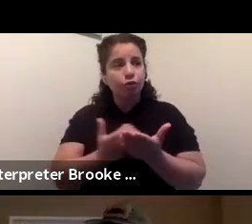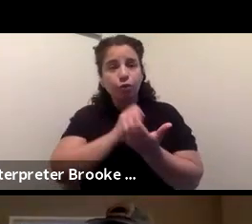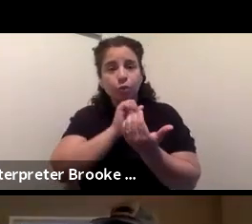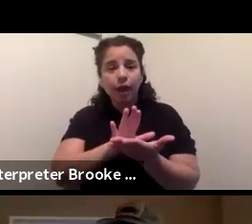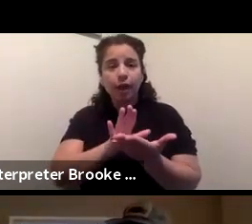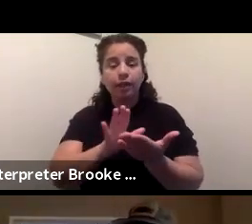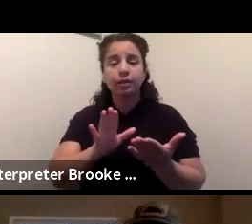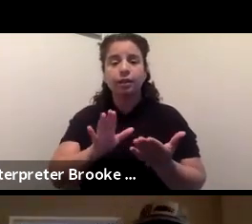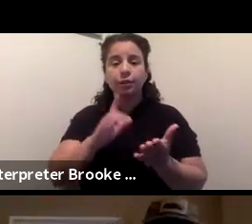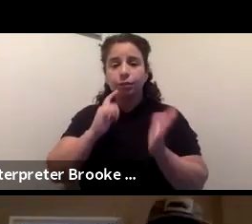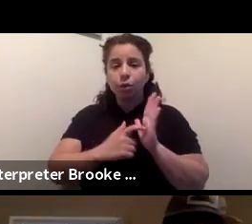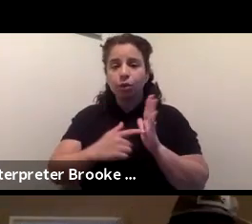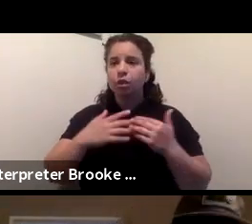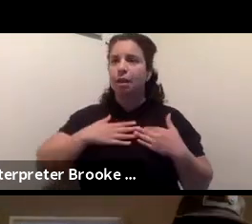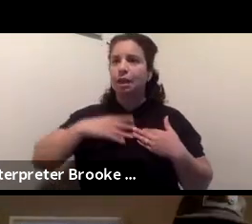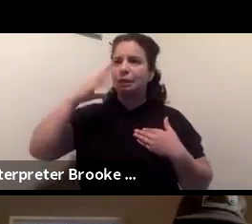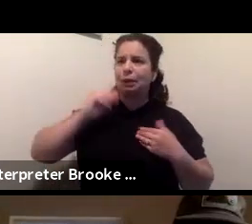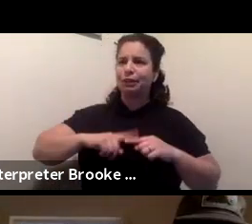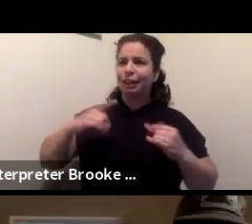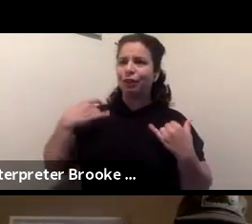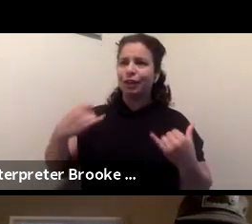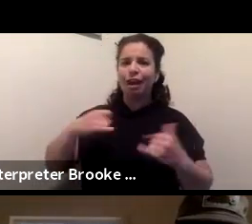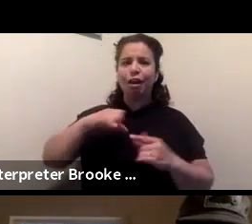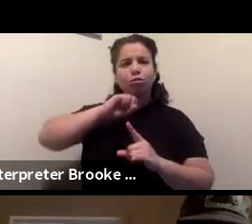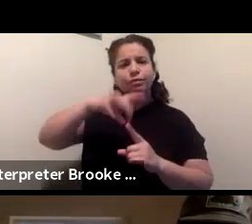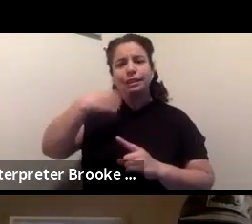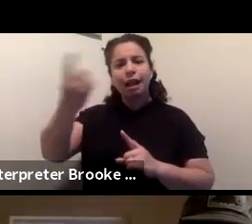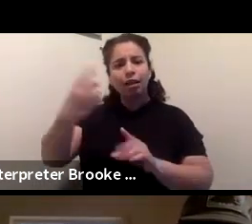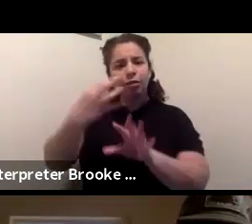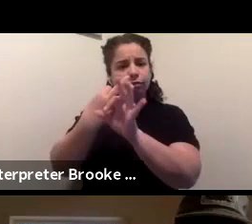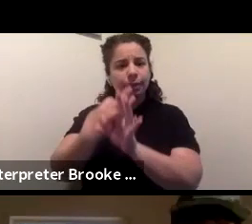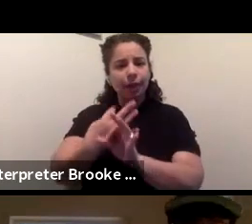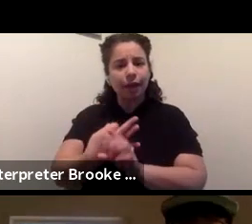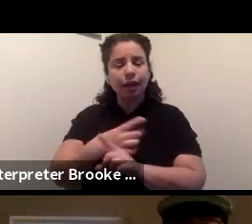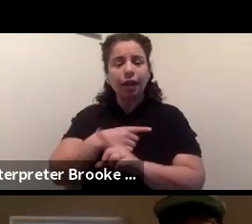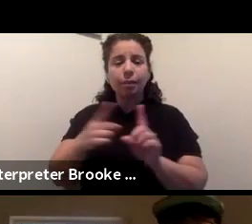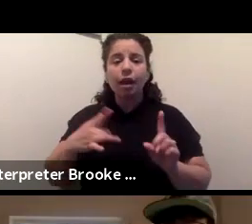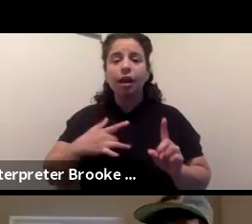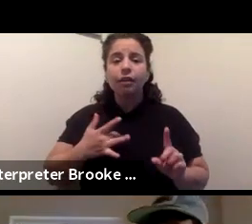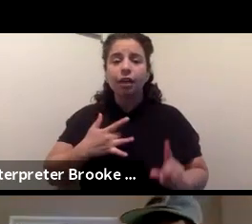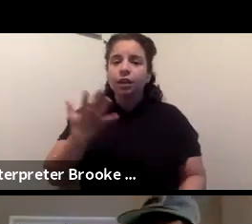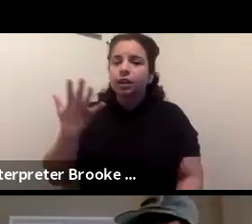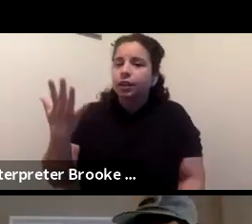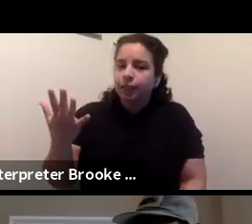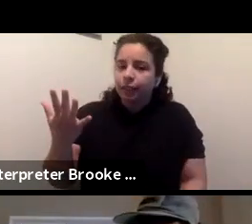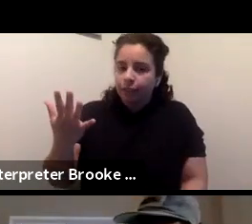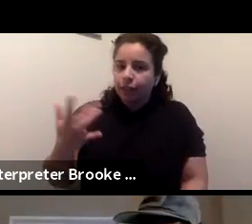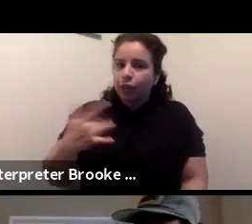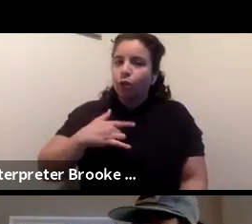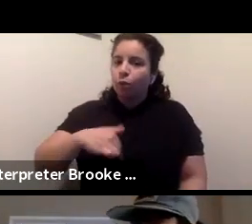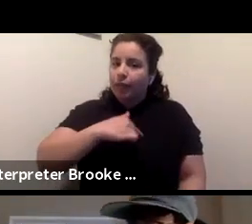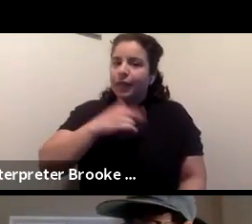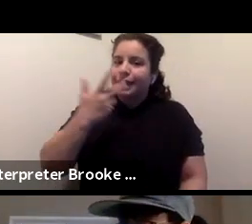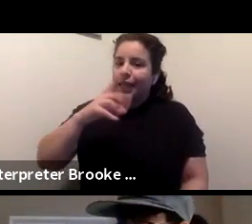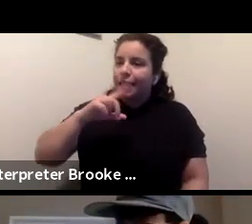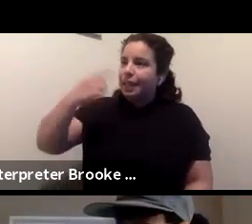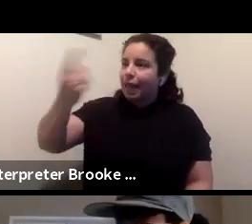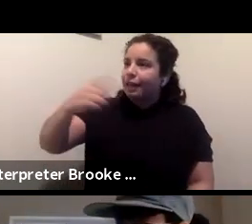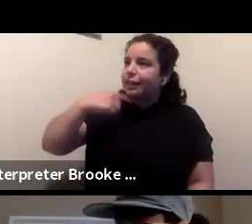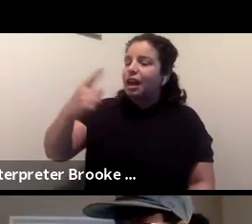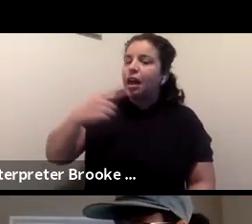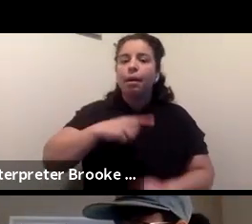their experiences. And I'm also deeply troubled by the erasure that happens in moments like these of